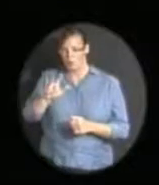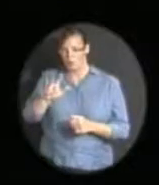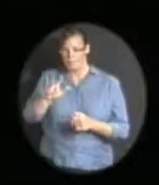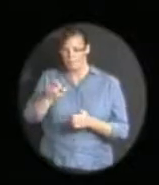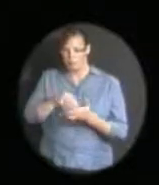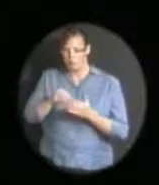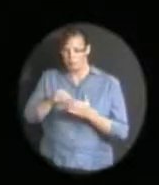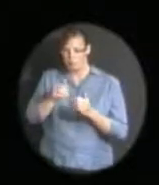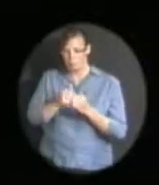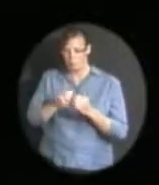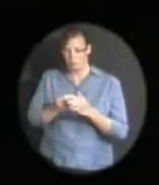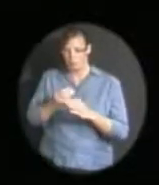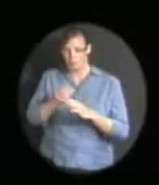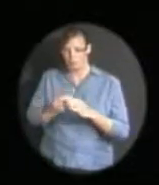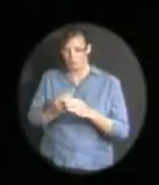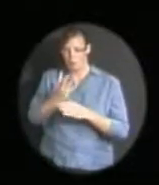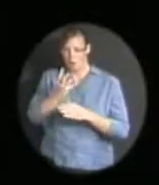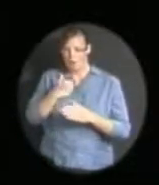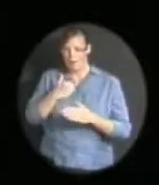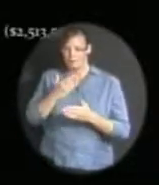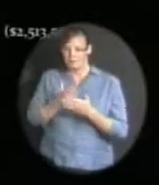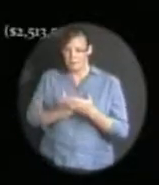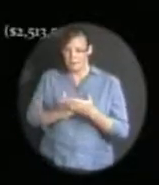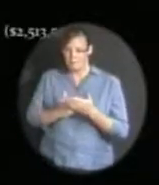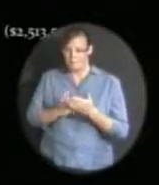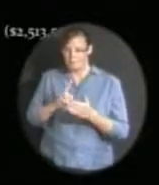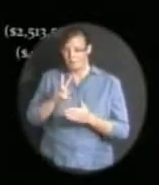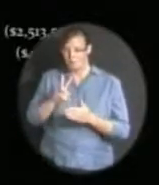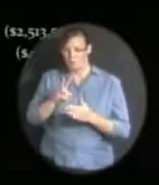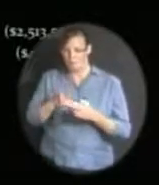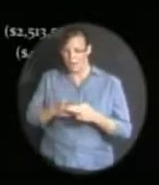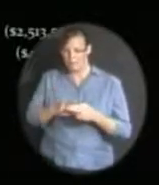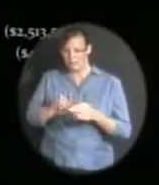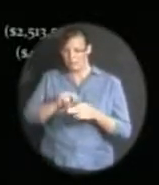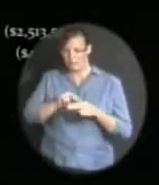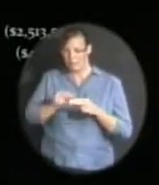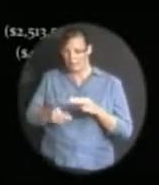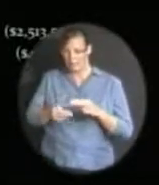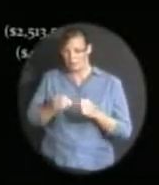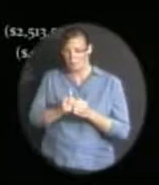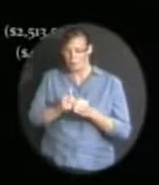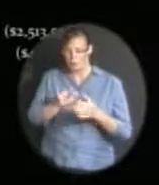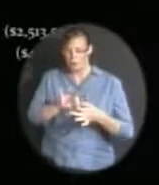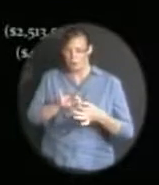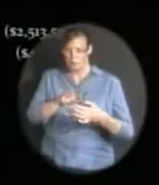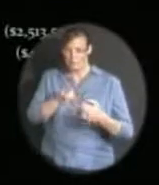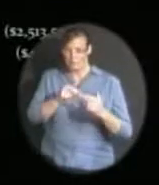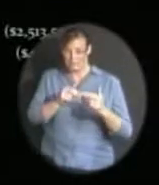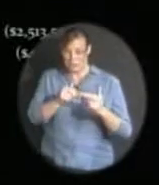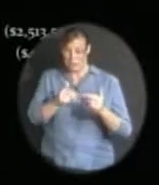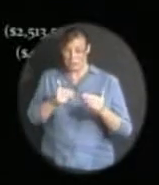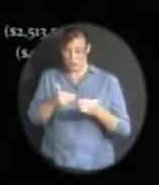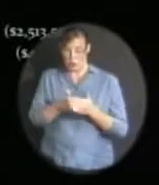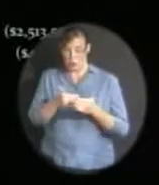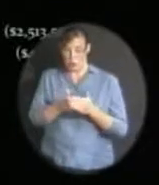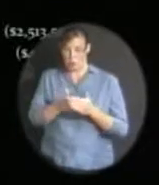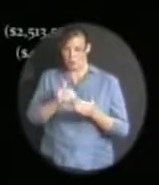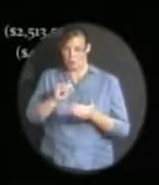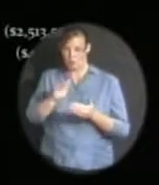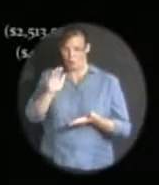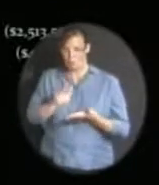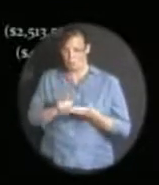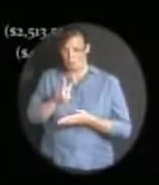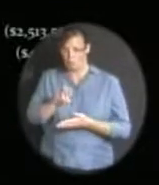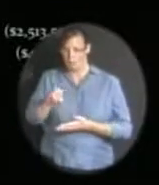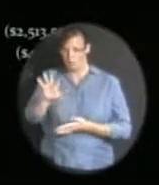growth, we have some weightings that are declining. Those weightings relate to facilities. Our new facilities weighting is down $2.5